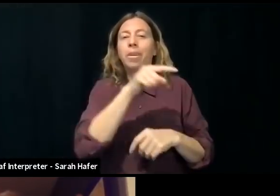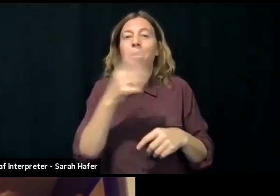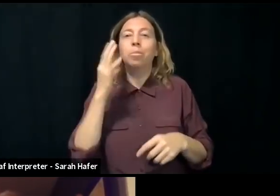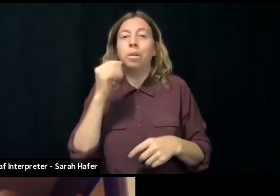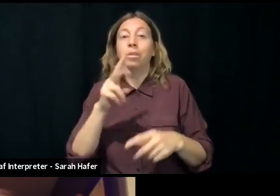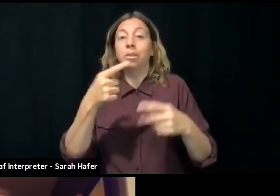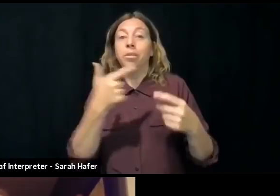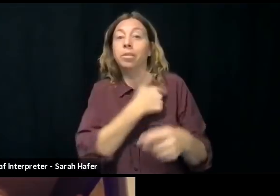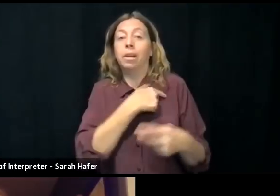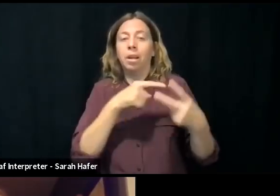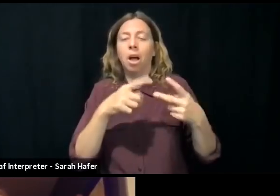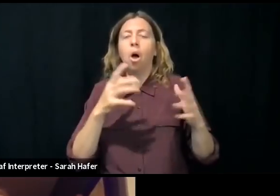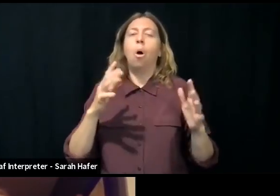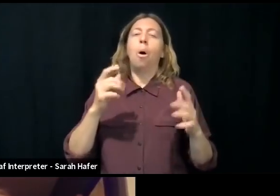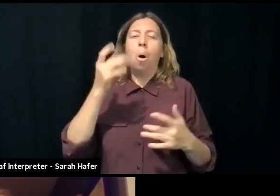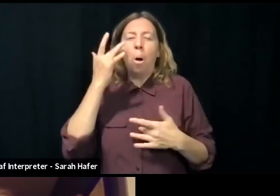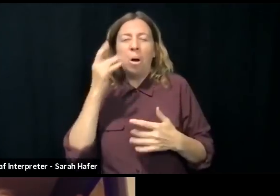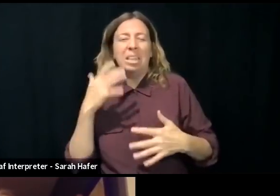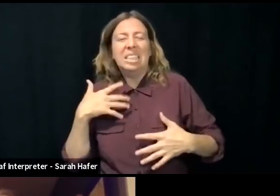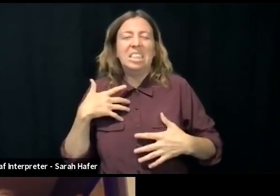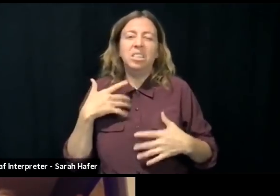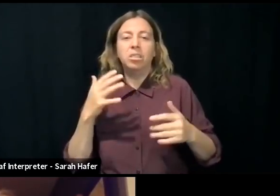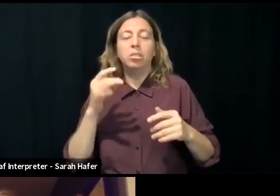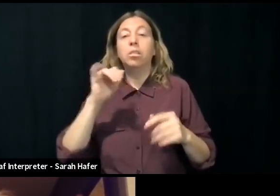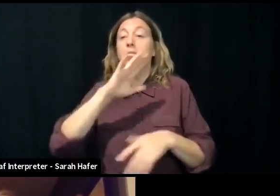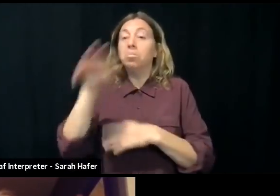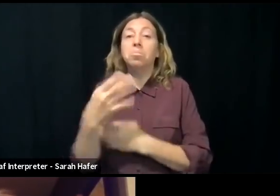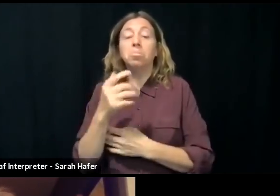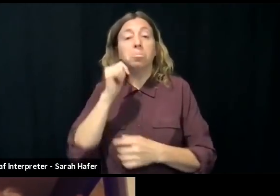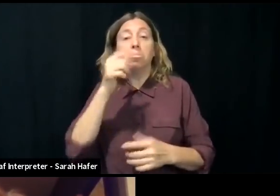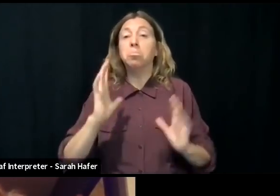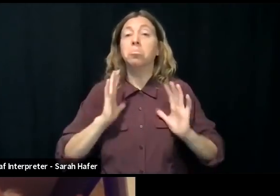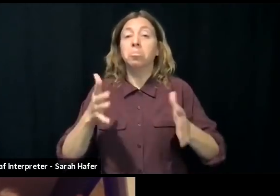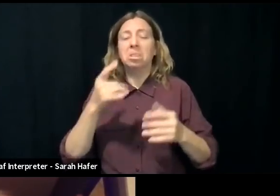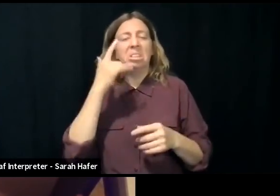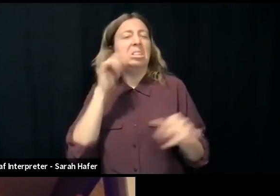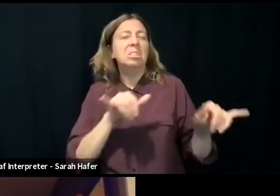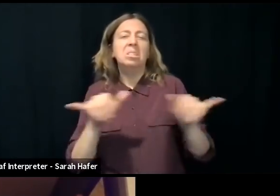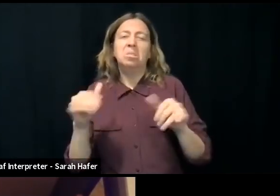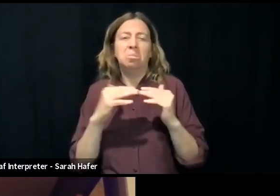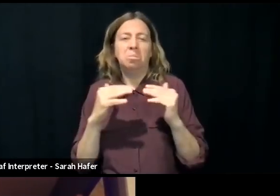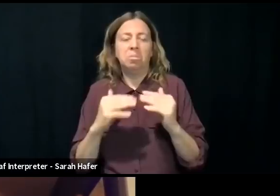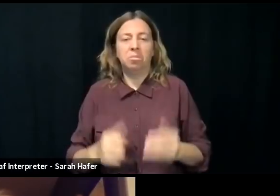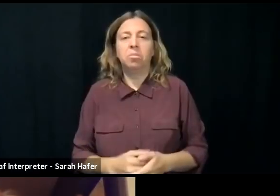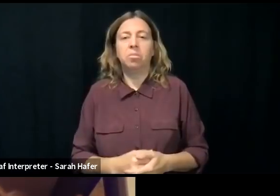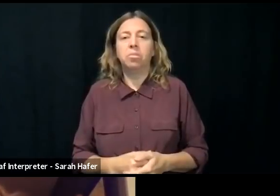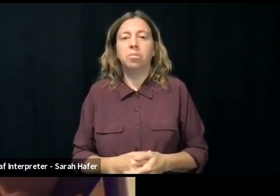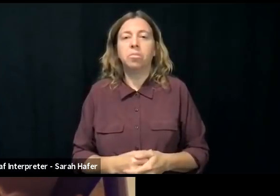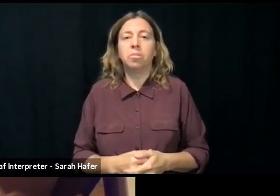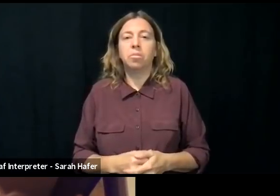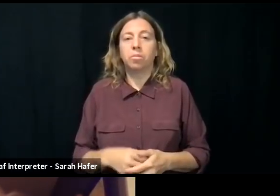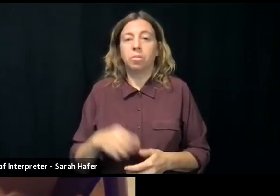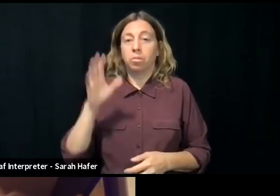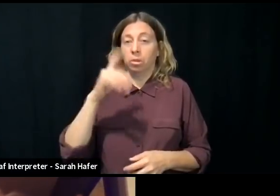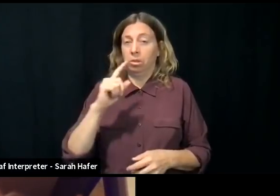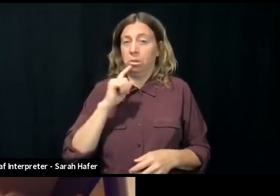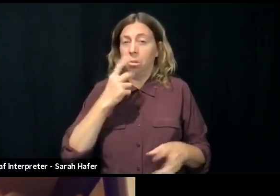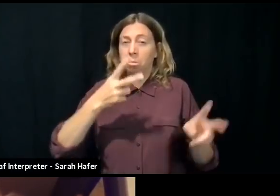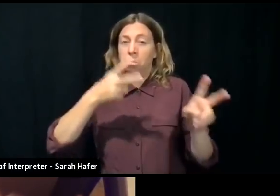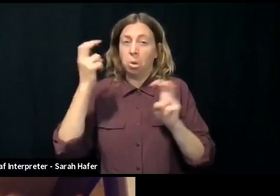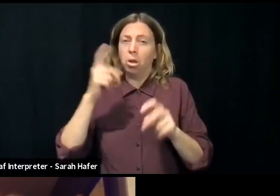fine. So even though it can happen, the severe cases are prevented, deaths are prevented. So I do encourage you to get your vaccine